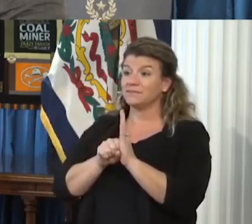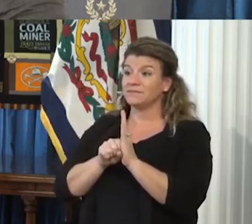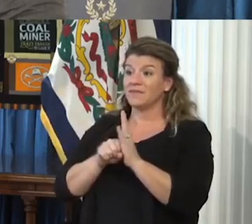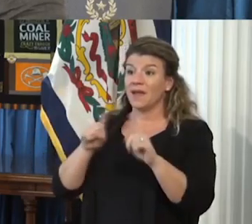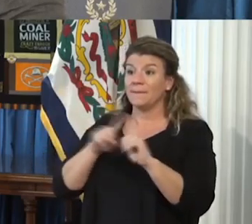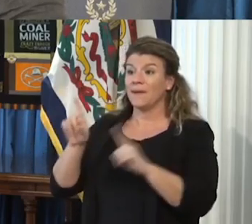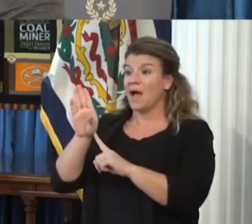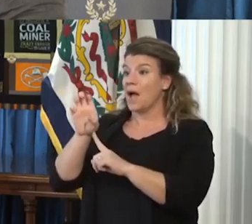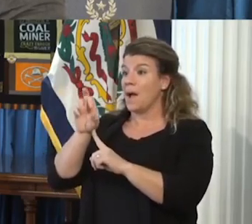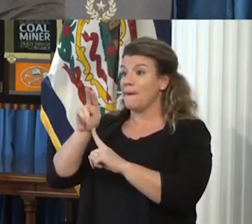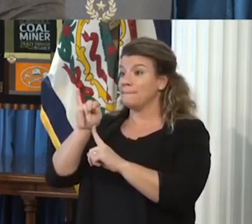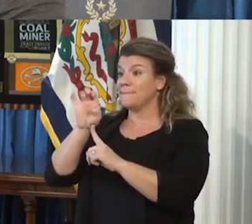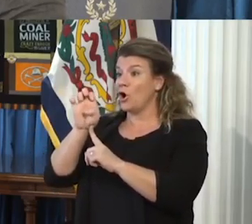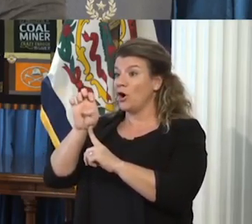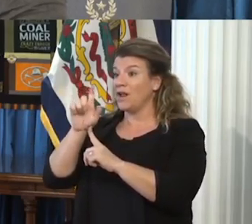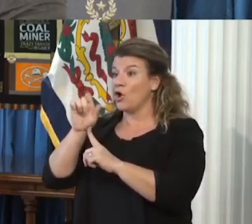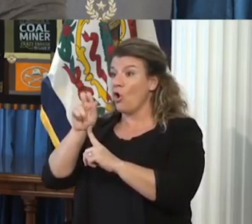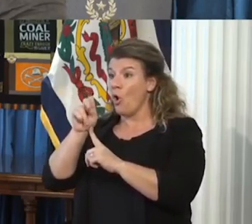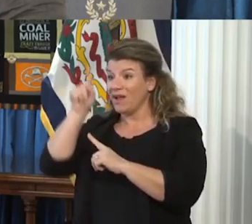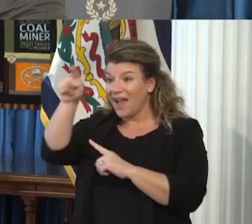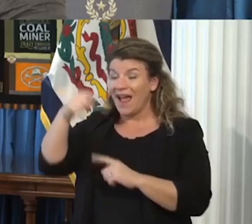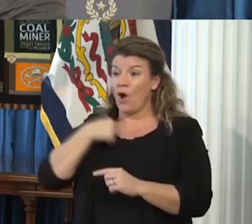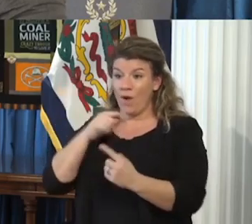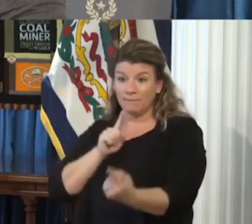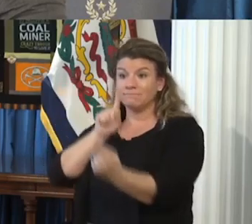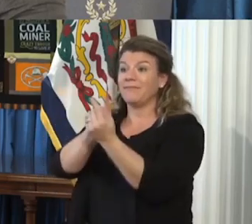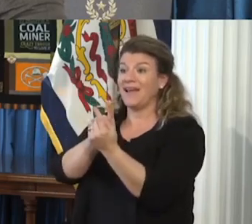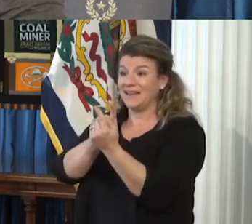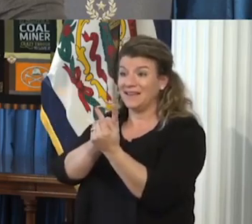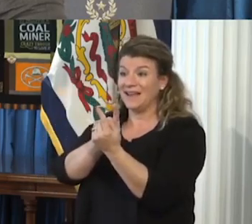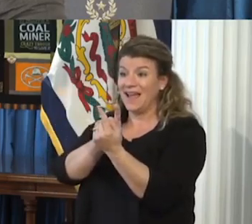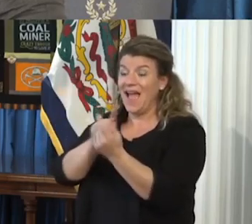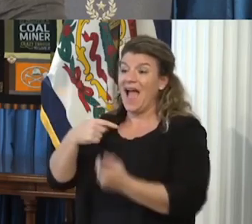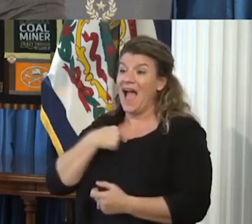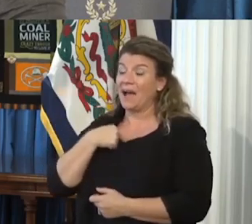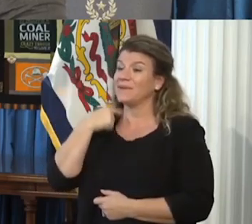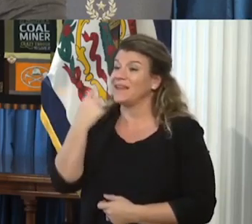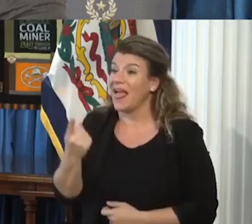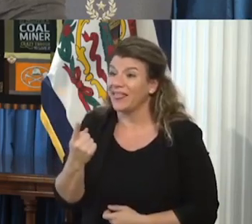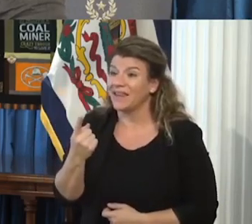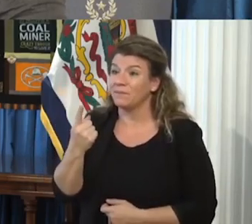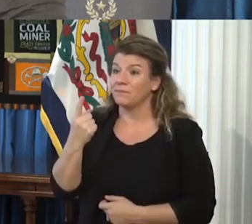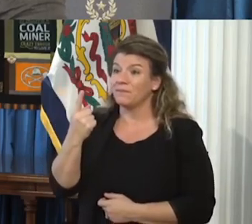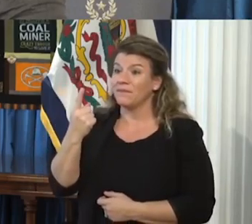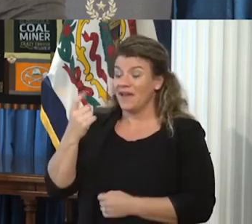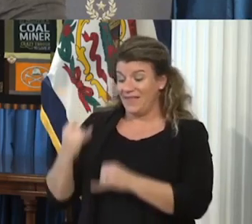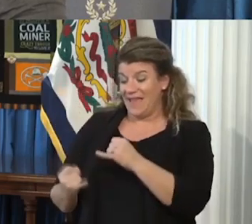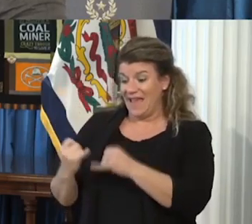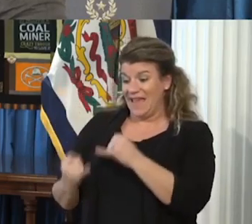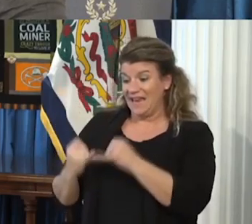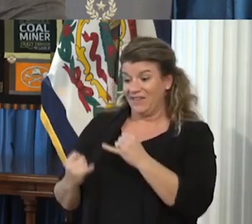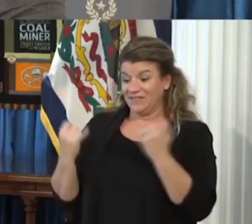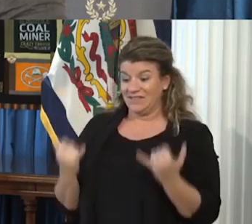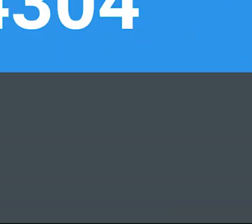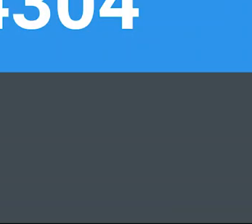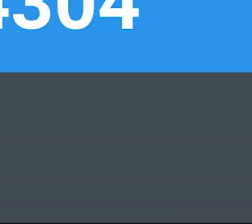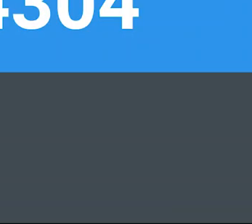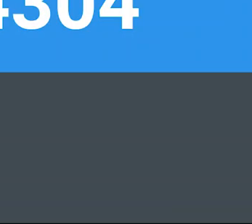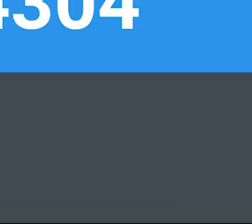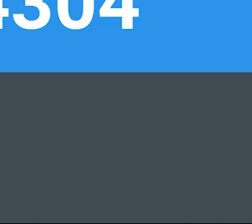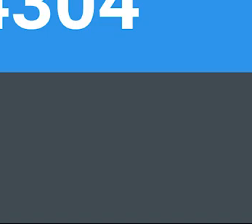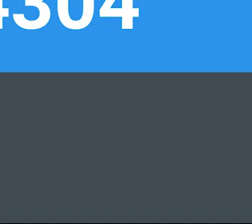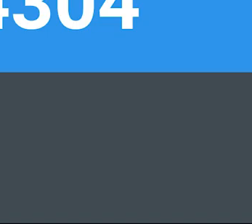right there in the back. And I've met with Bernie and I'm instructing Bernie that at the end of the session we're playing right now, shut it down.